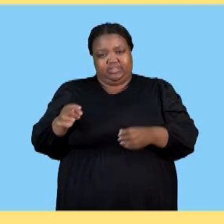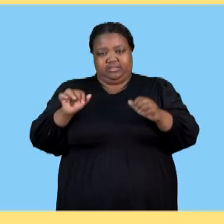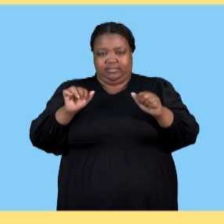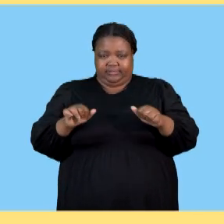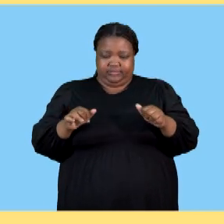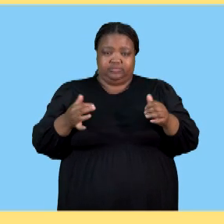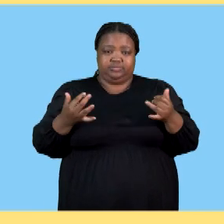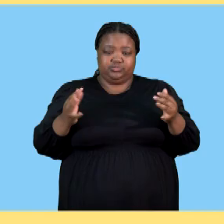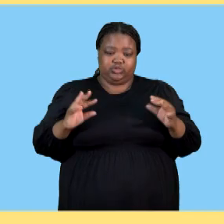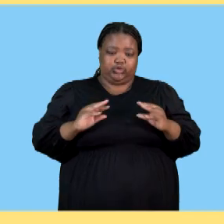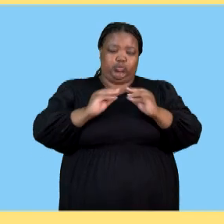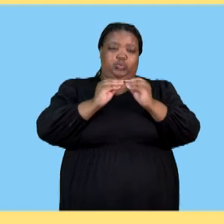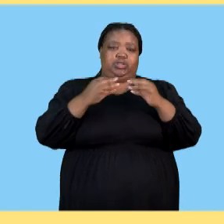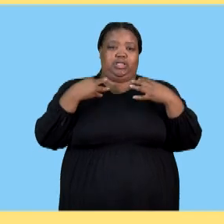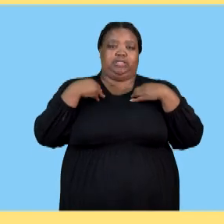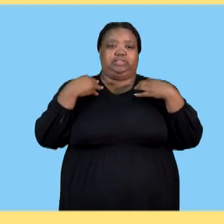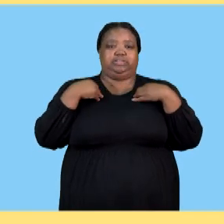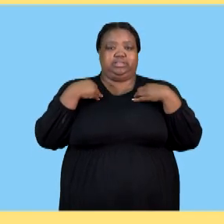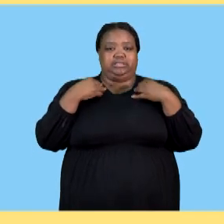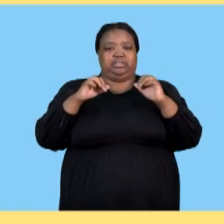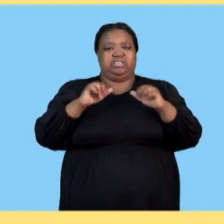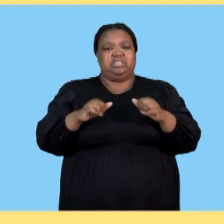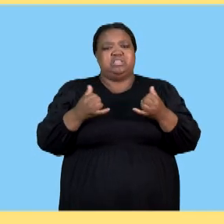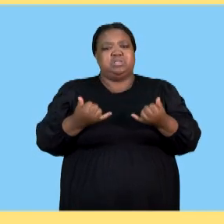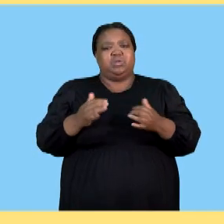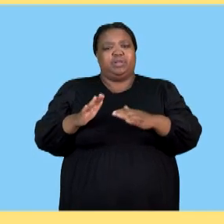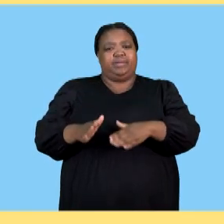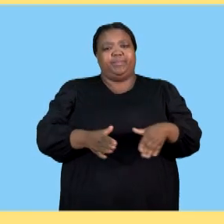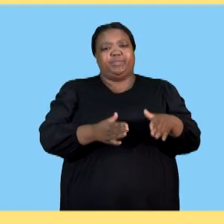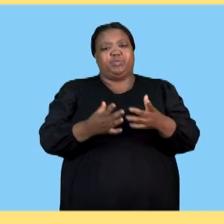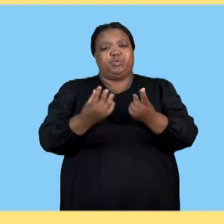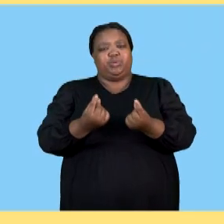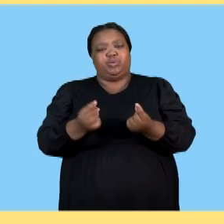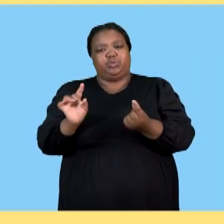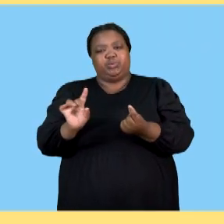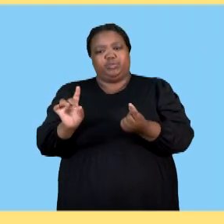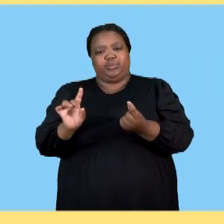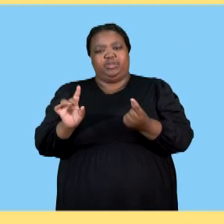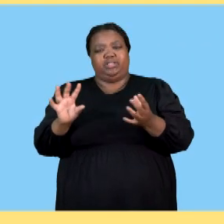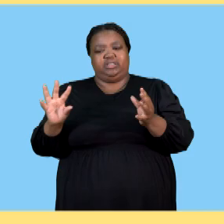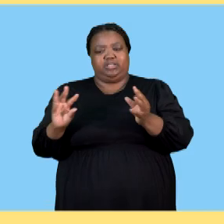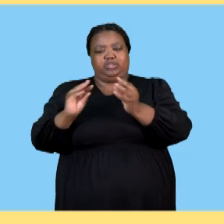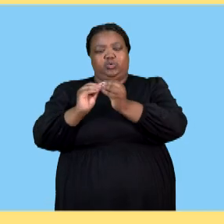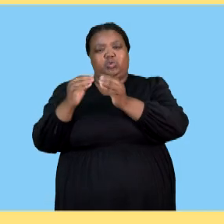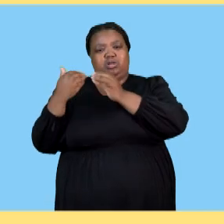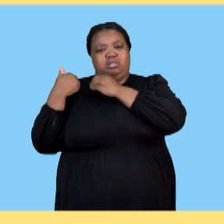290,000. So far I have my total assets. Then the next thing that I need to do is to get my